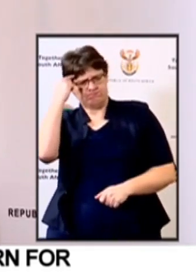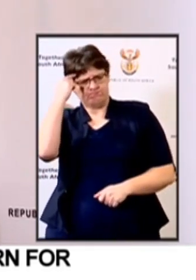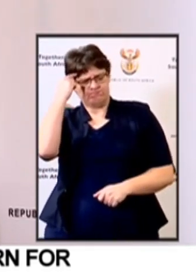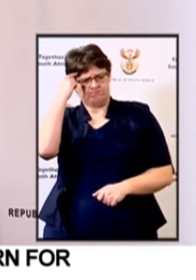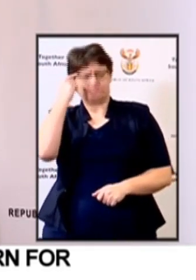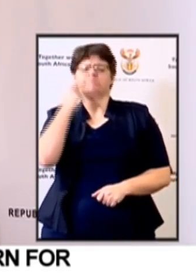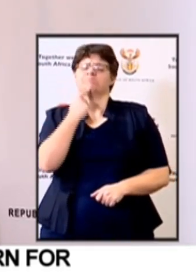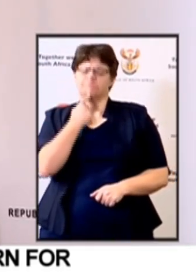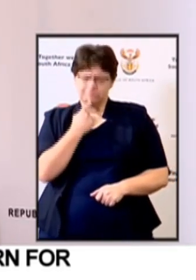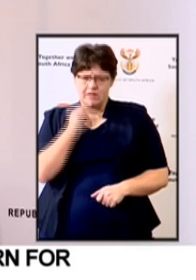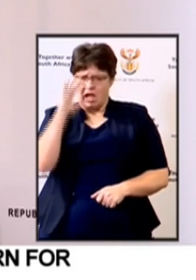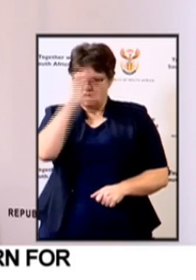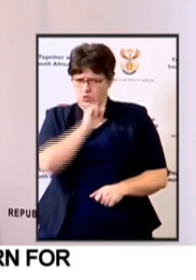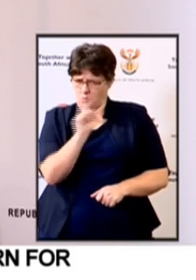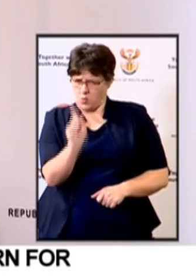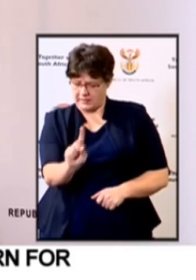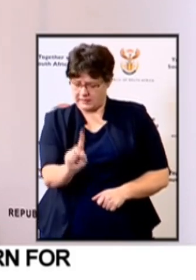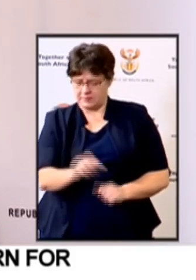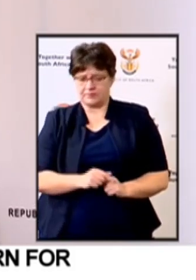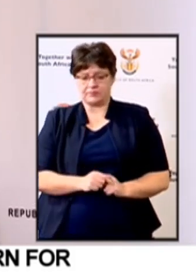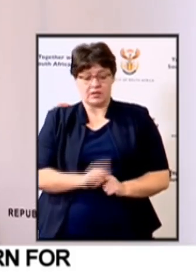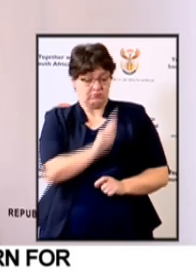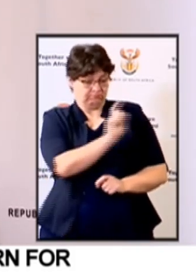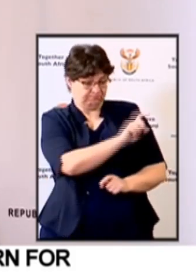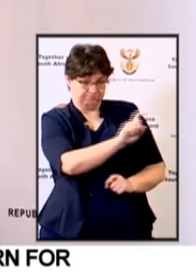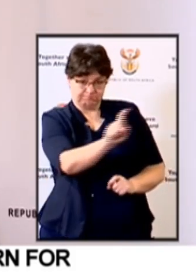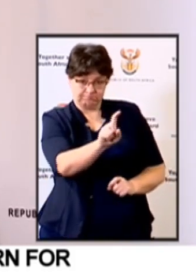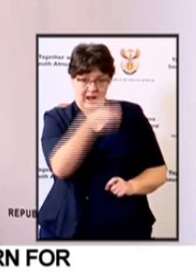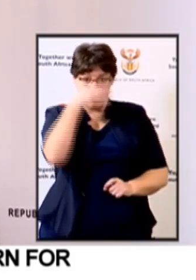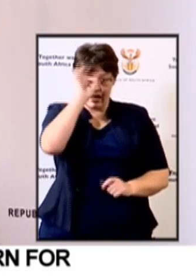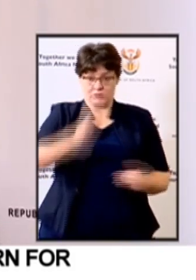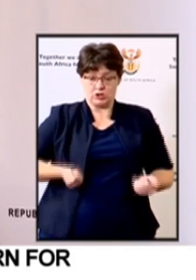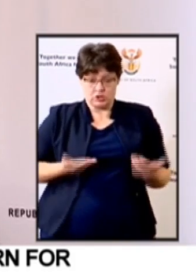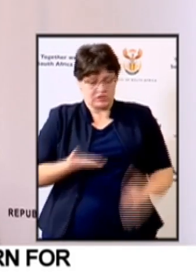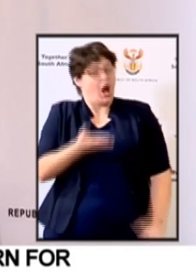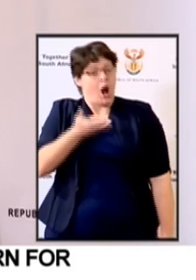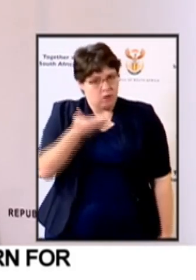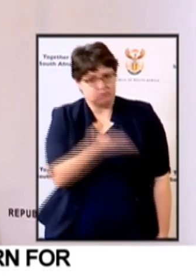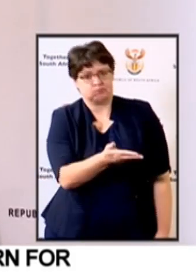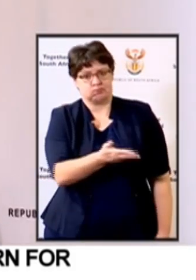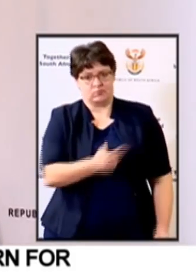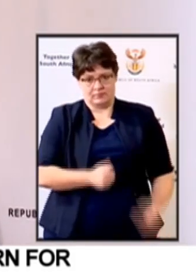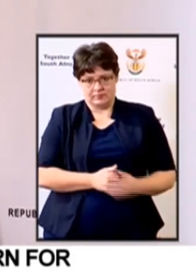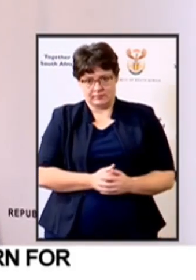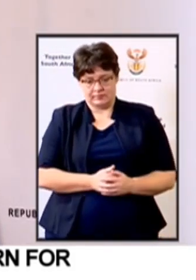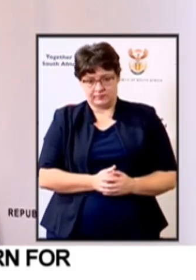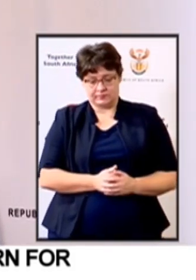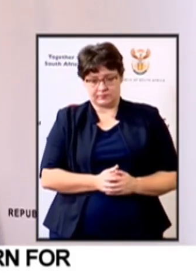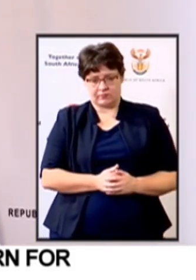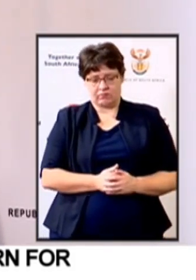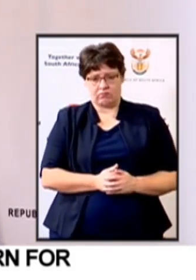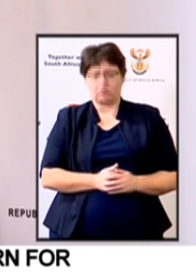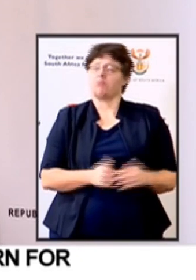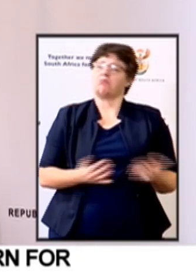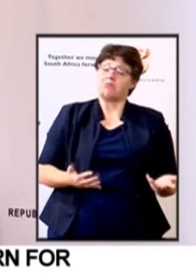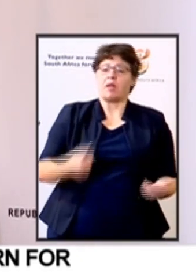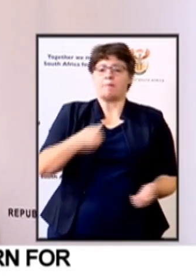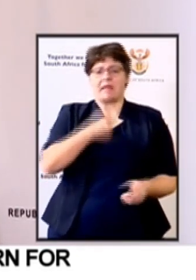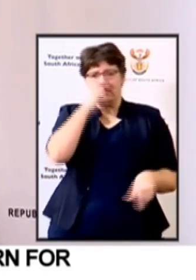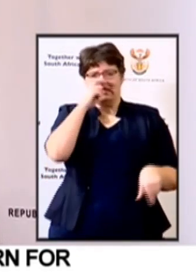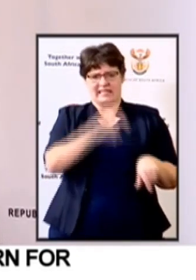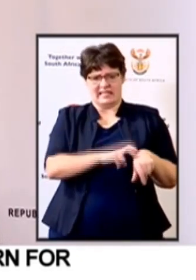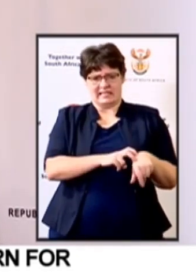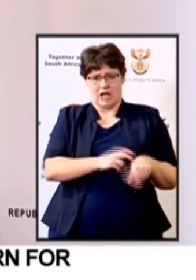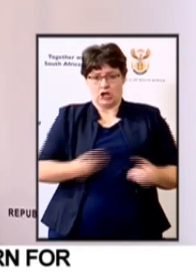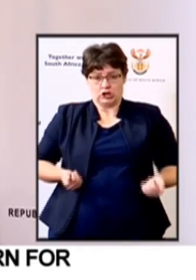services are rendered. In other words, if you are in need of any